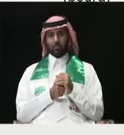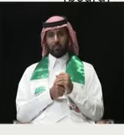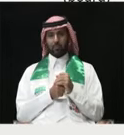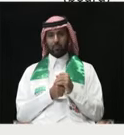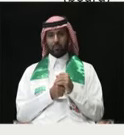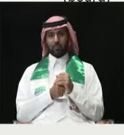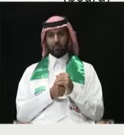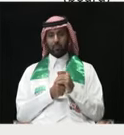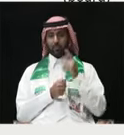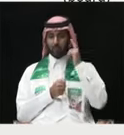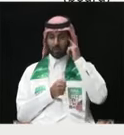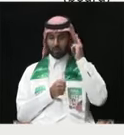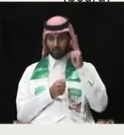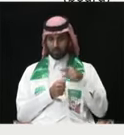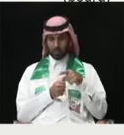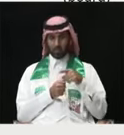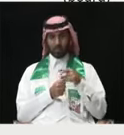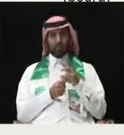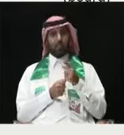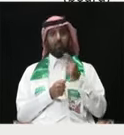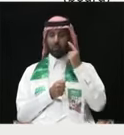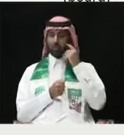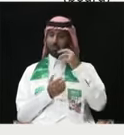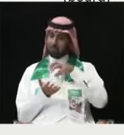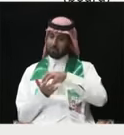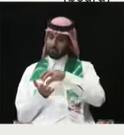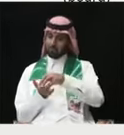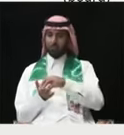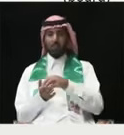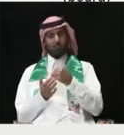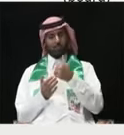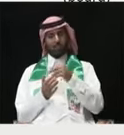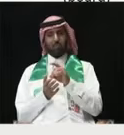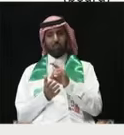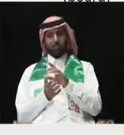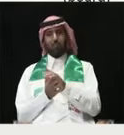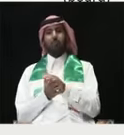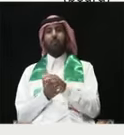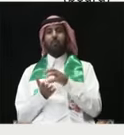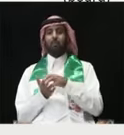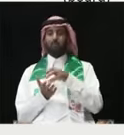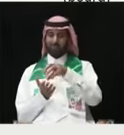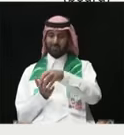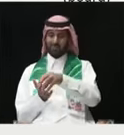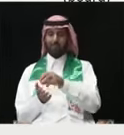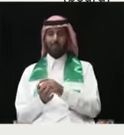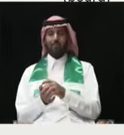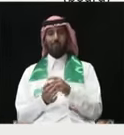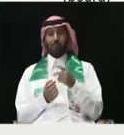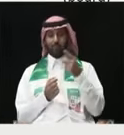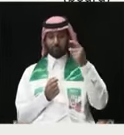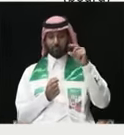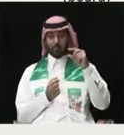They decided to leave the country. So what do we say here?